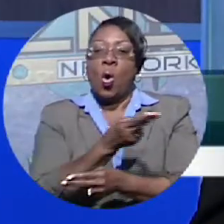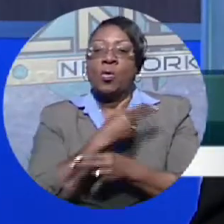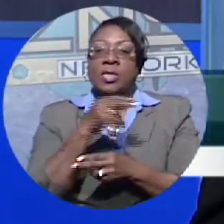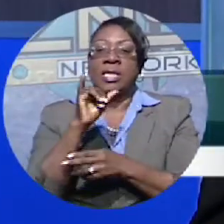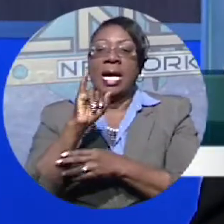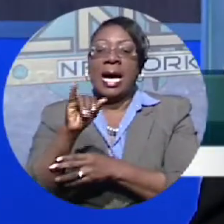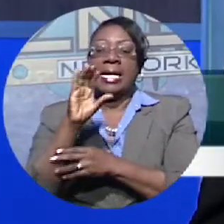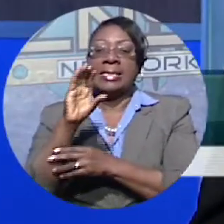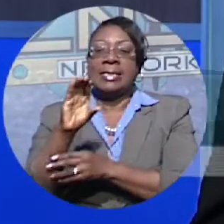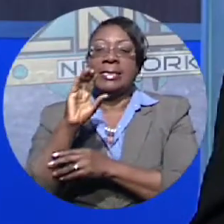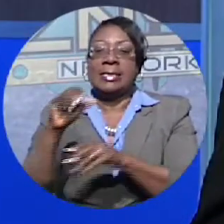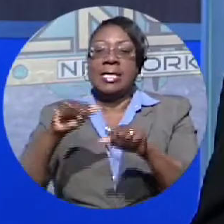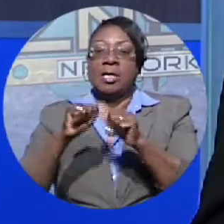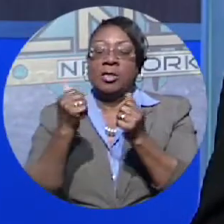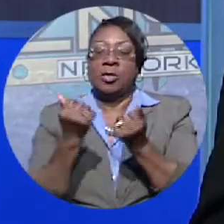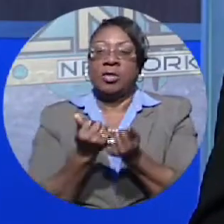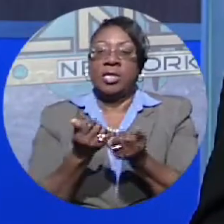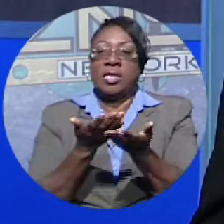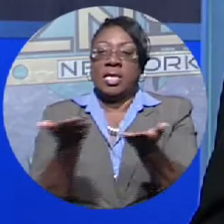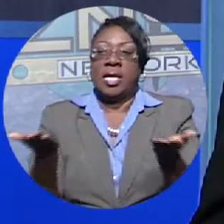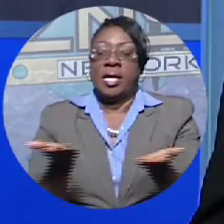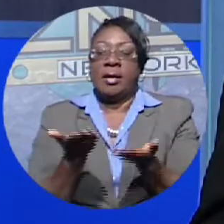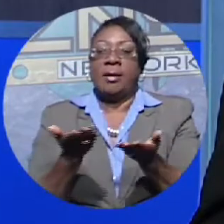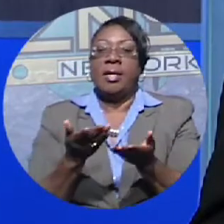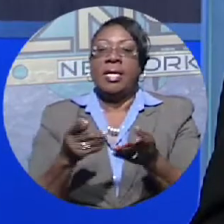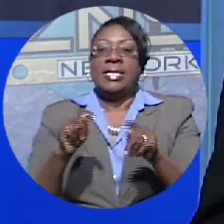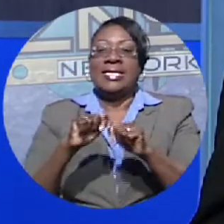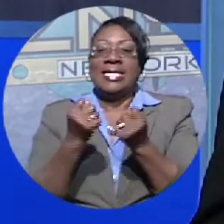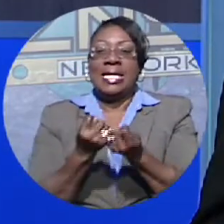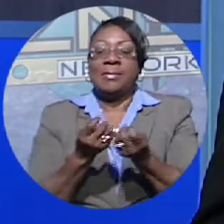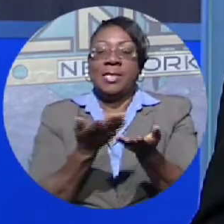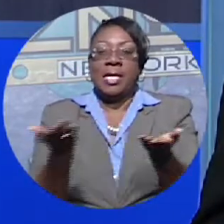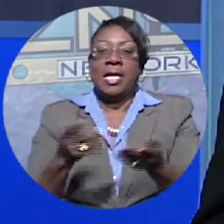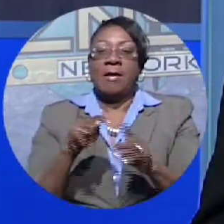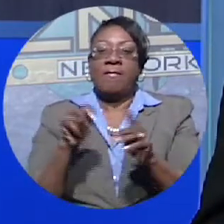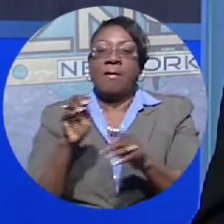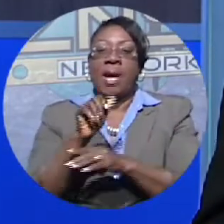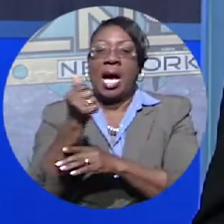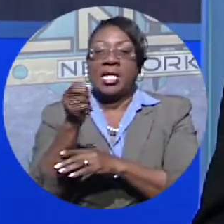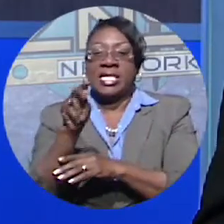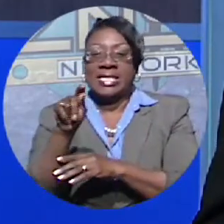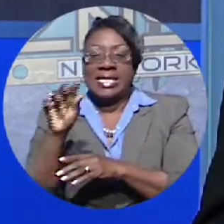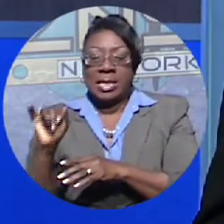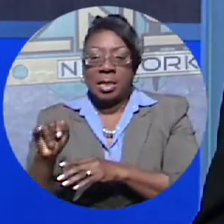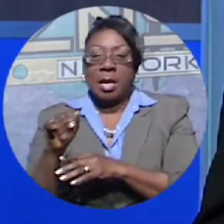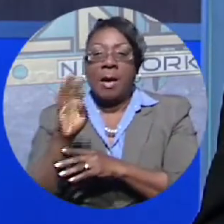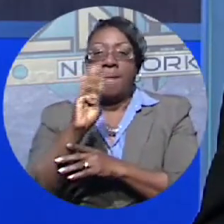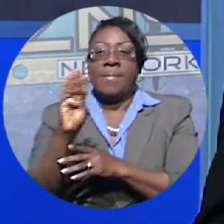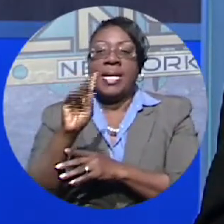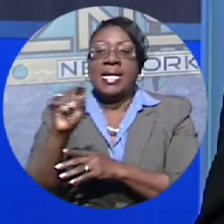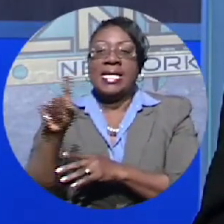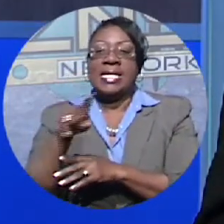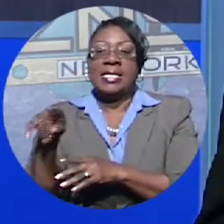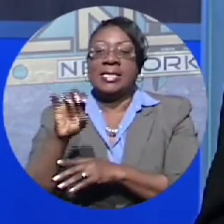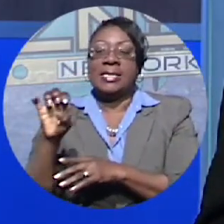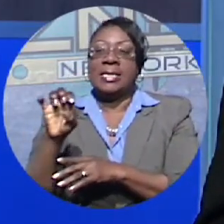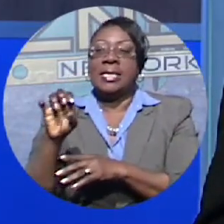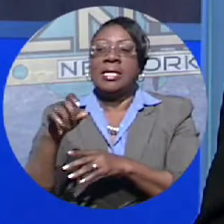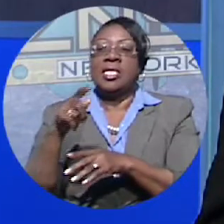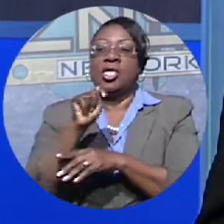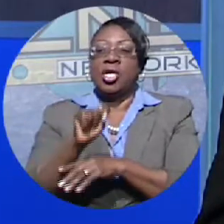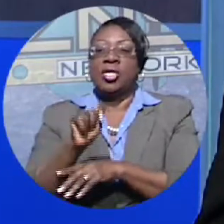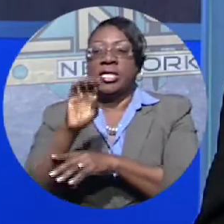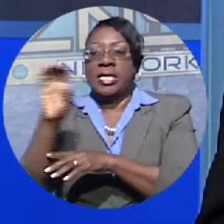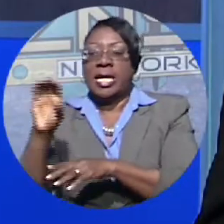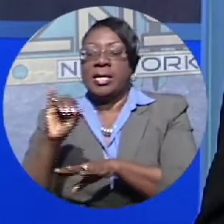II tournament this week at Haynes Oval. Teams are in town from Argentina, Belize, Panama, and the Turks and Caicos Islands. The winning country